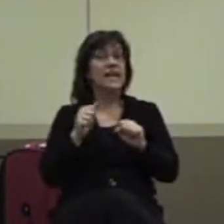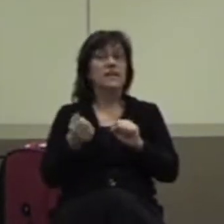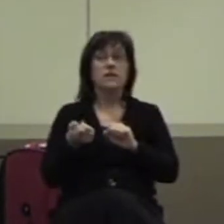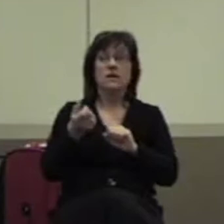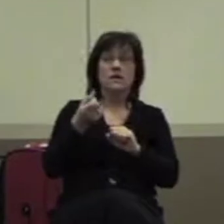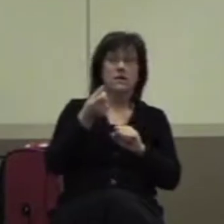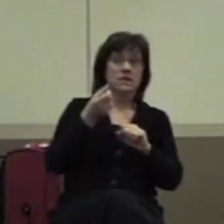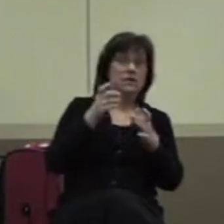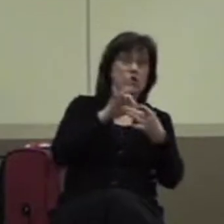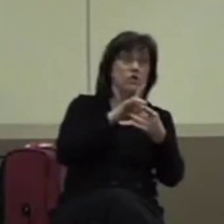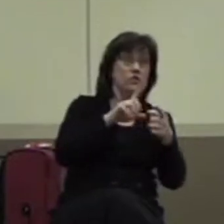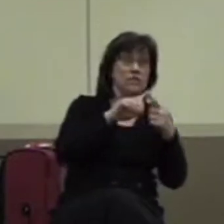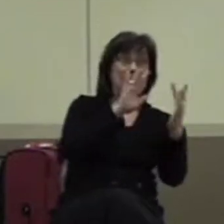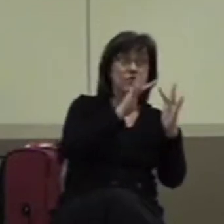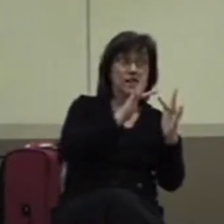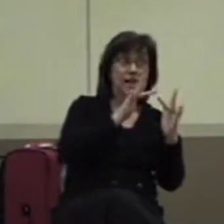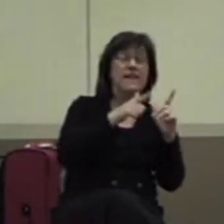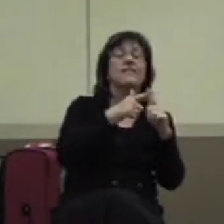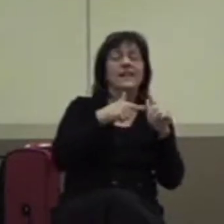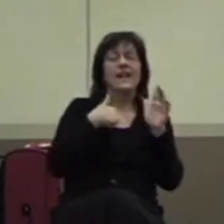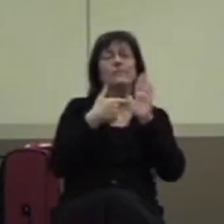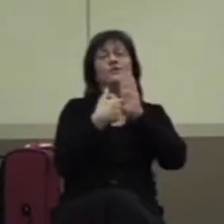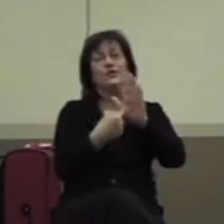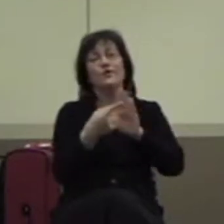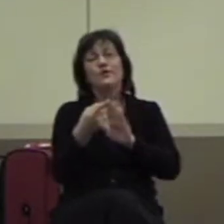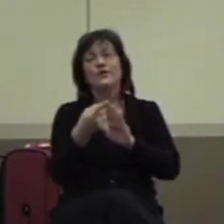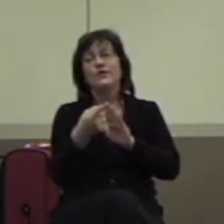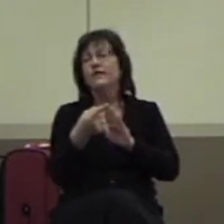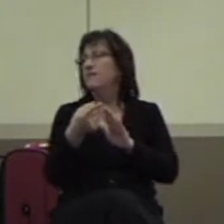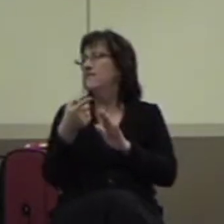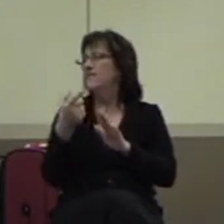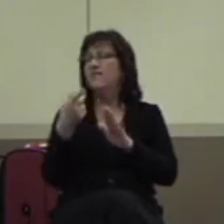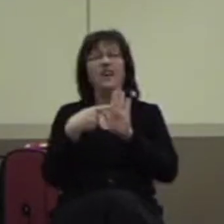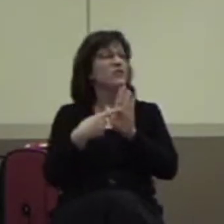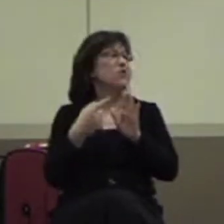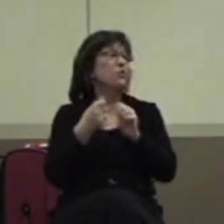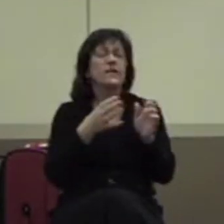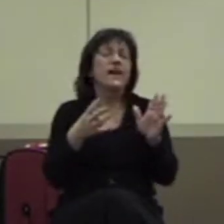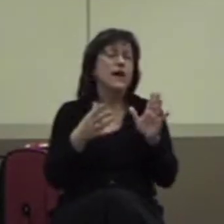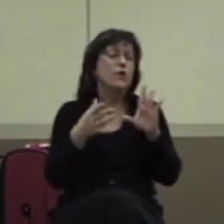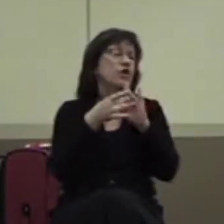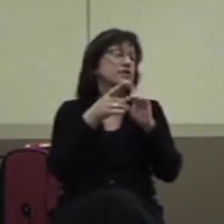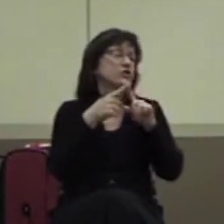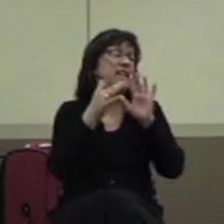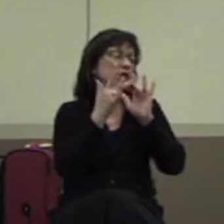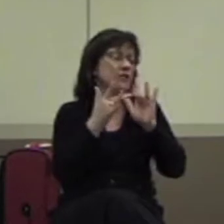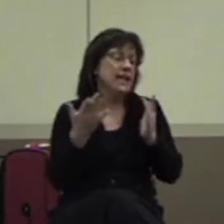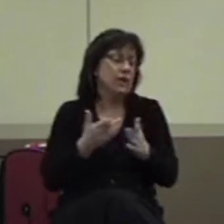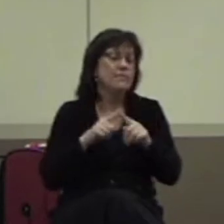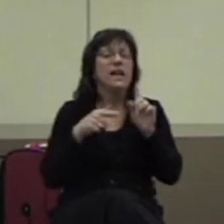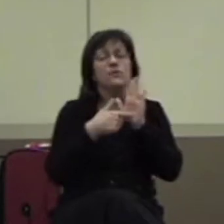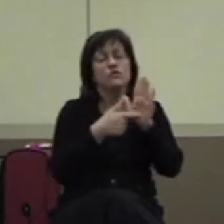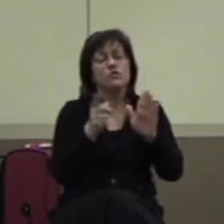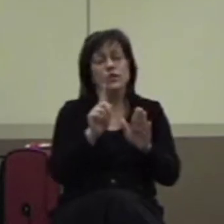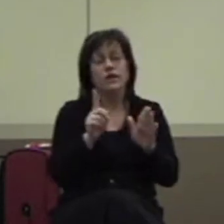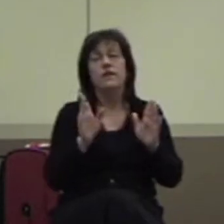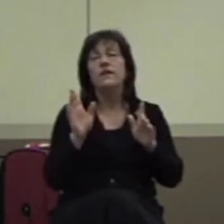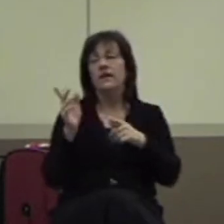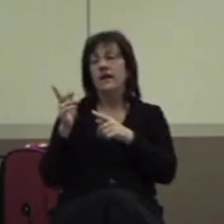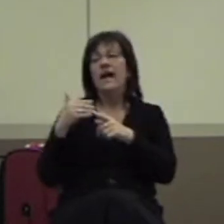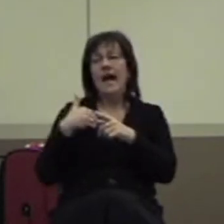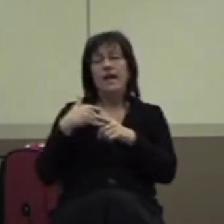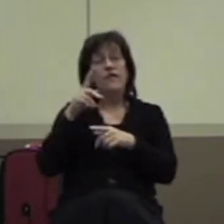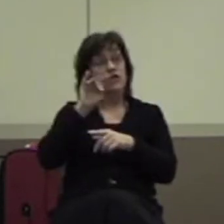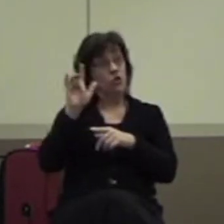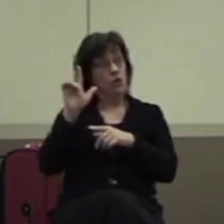can get online, I'm going to show you, and I can show you without getting online, but I'm going to show you where it is. I have a